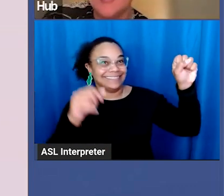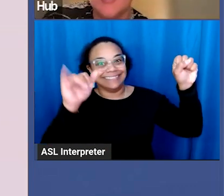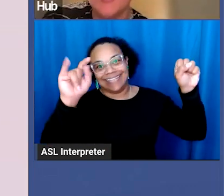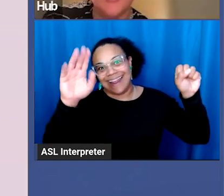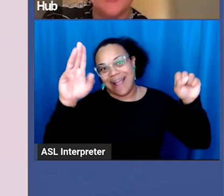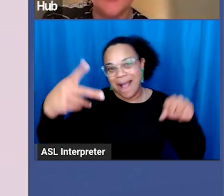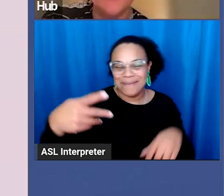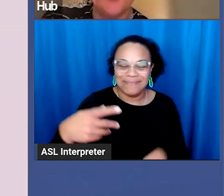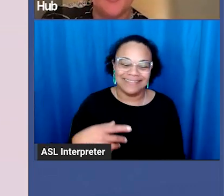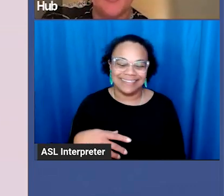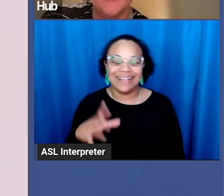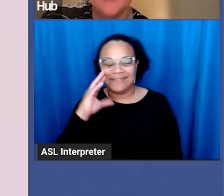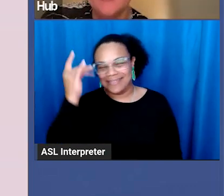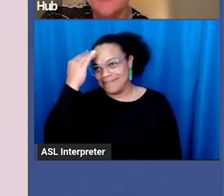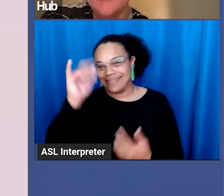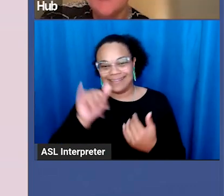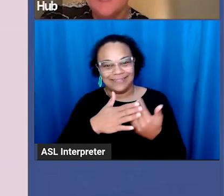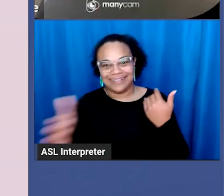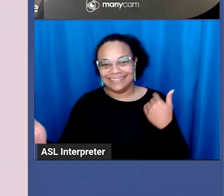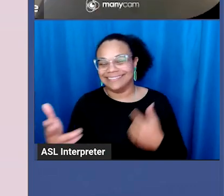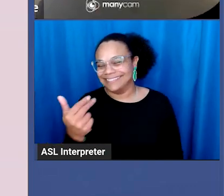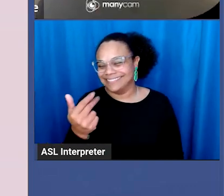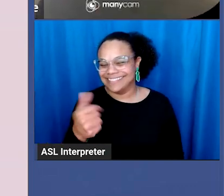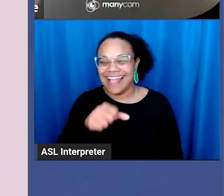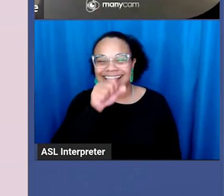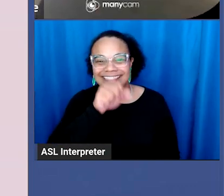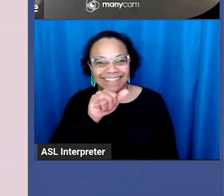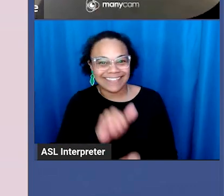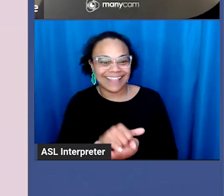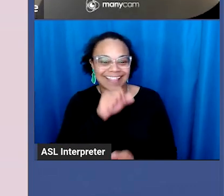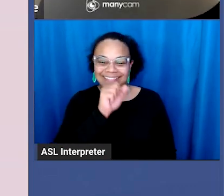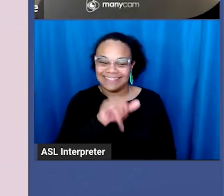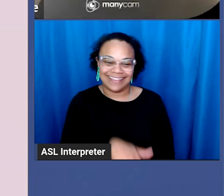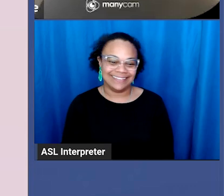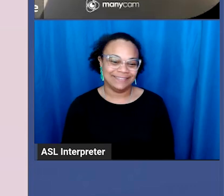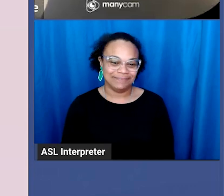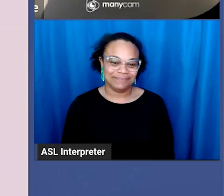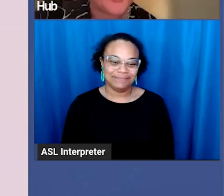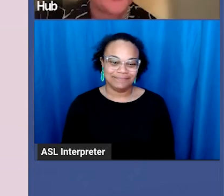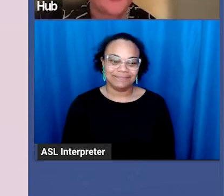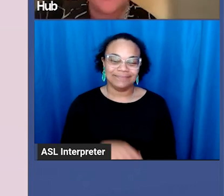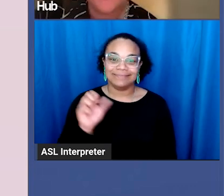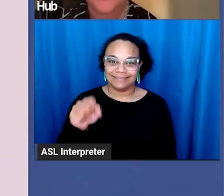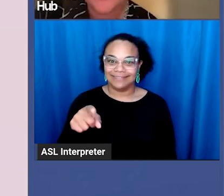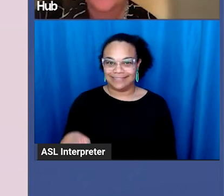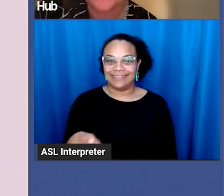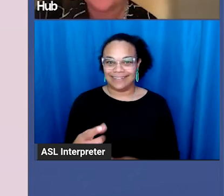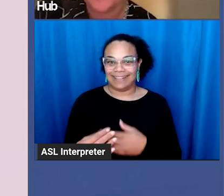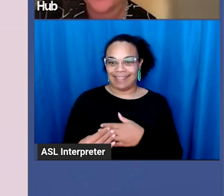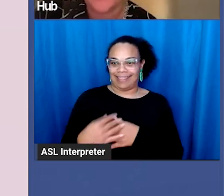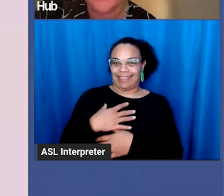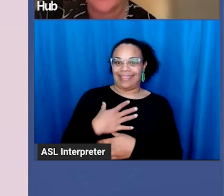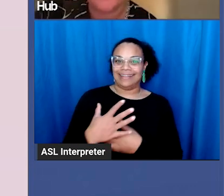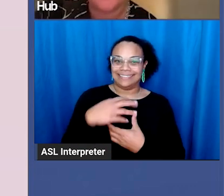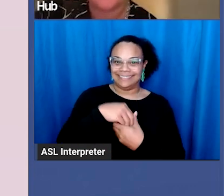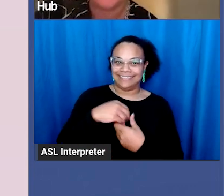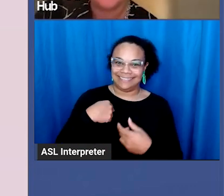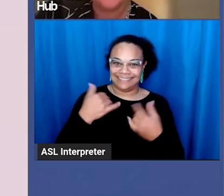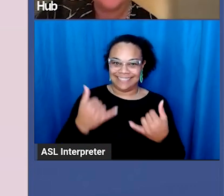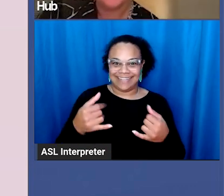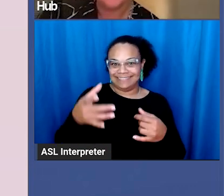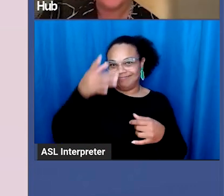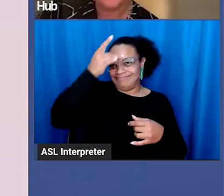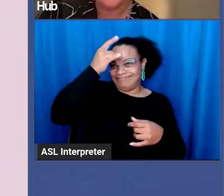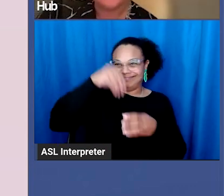on. Brilliant. I love that. I love that. Yeah, you've inceptioned me. I think I'm not the only